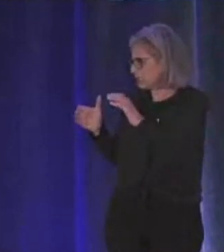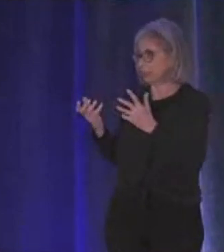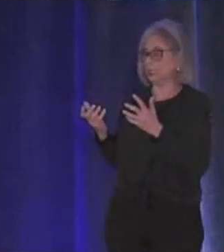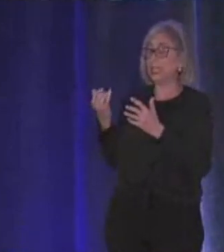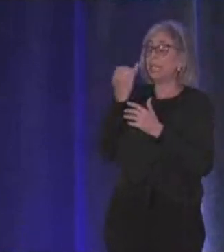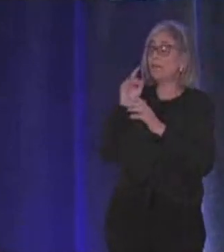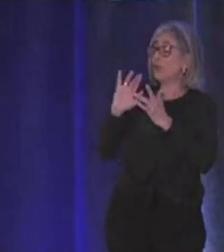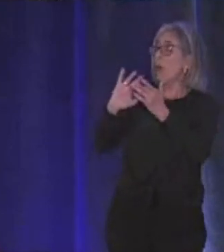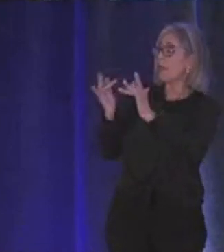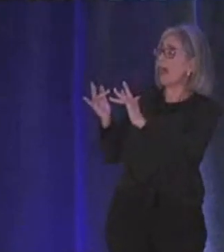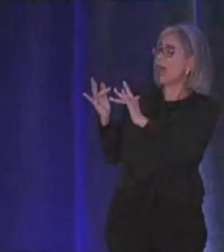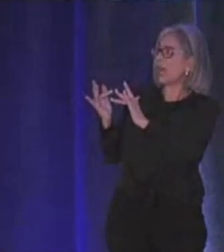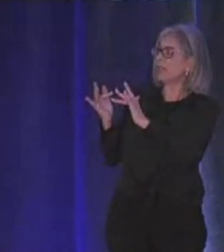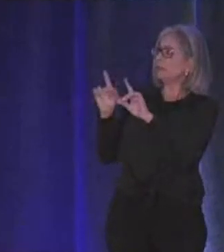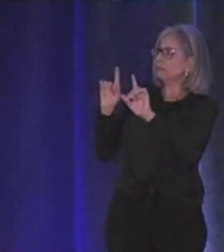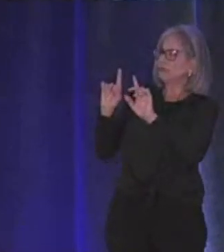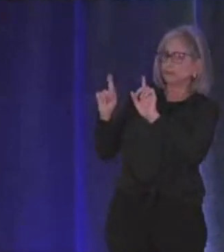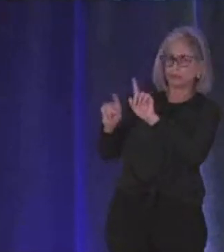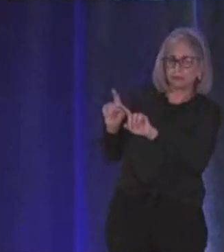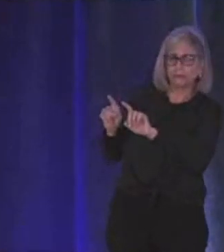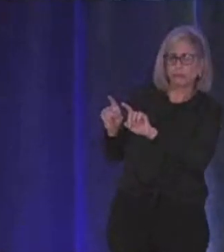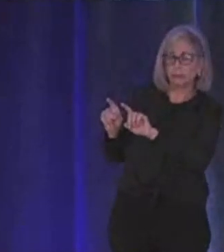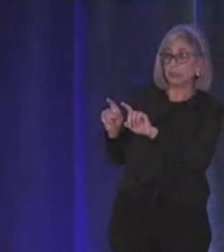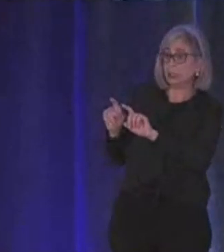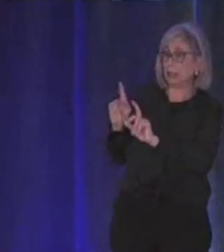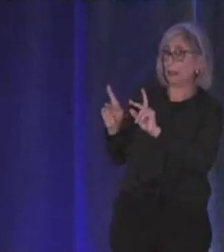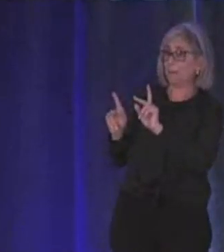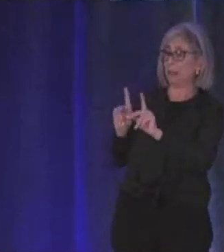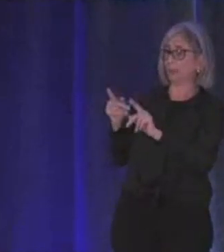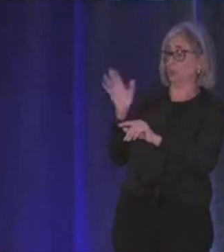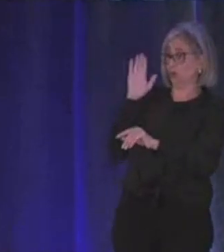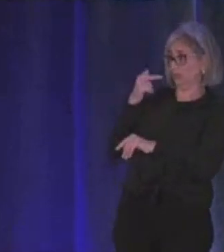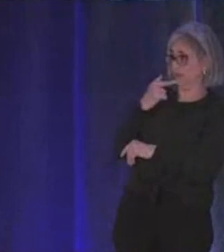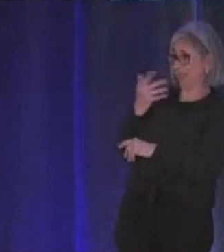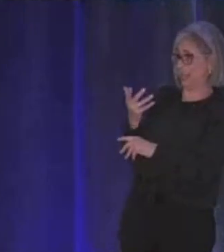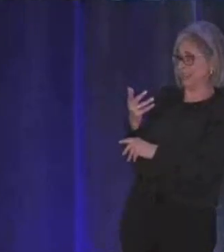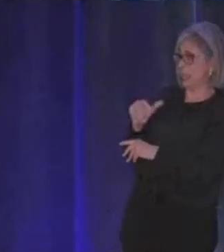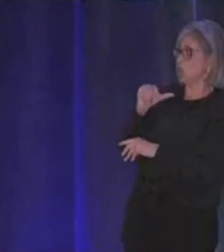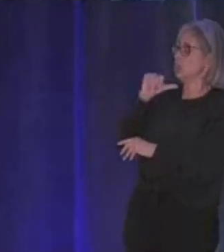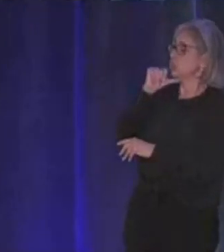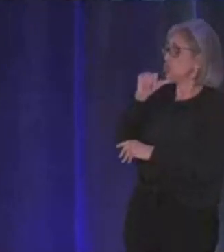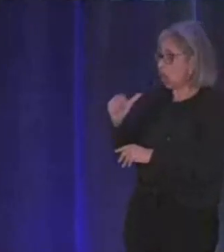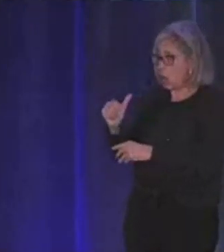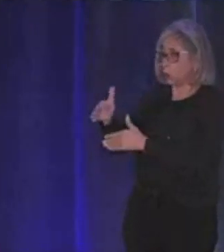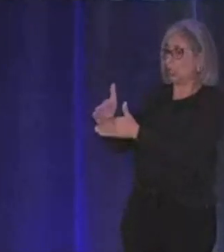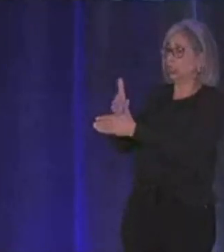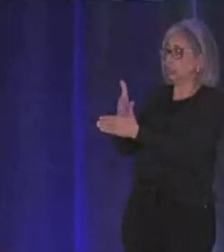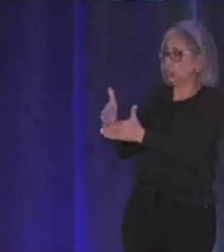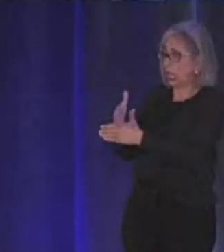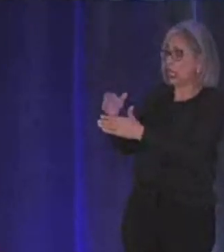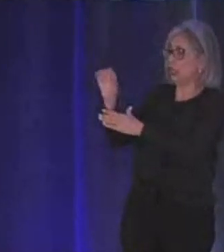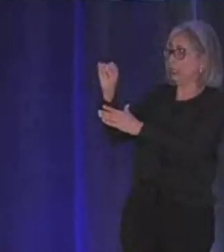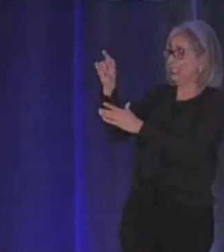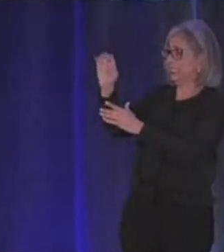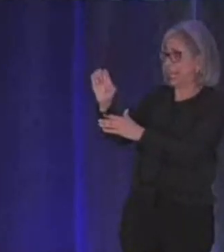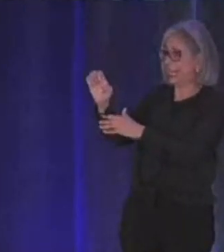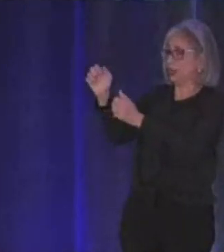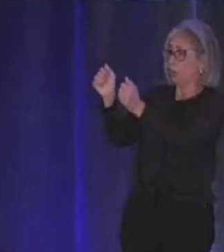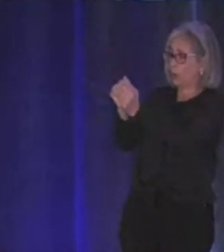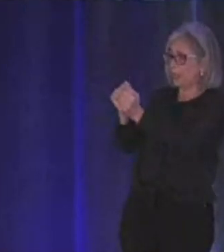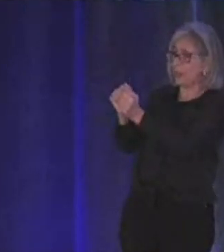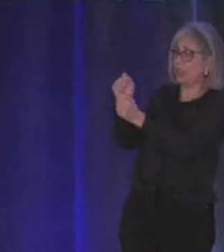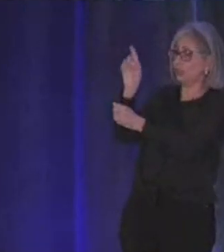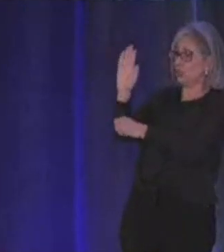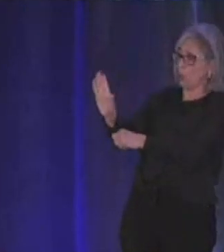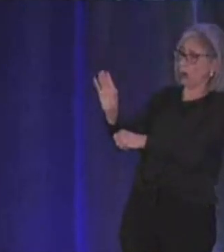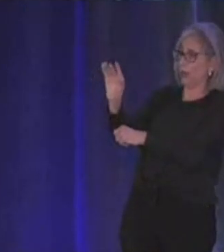go online and if you ask, people are going to say, don't share state between your micro front